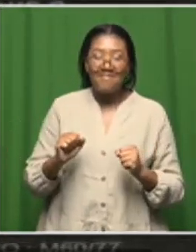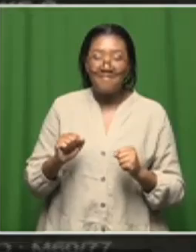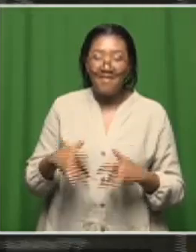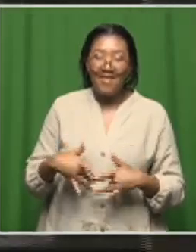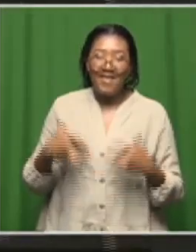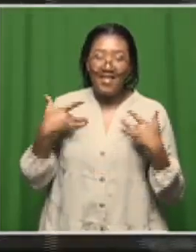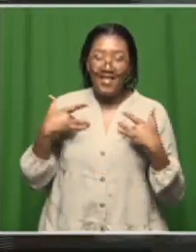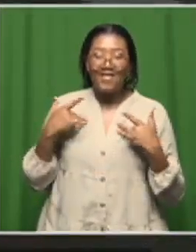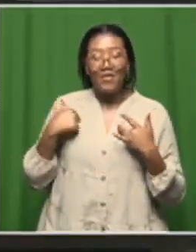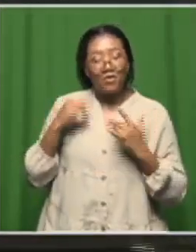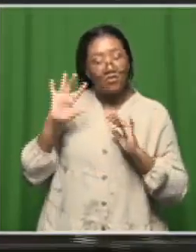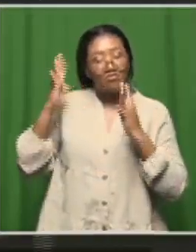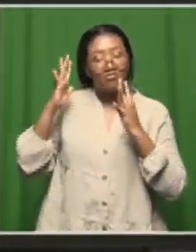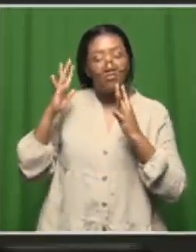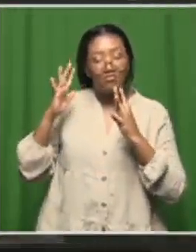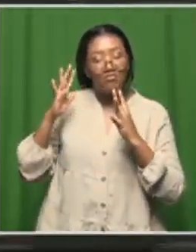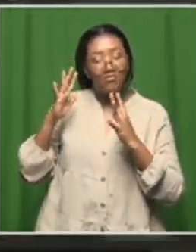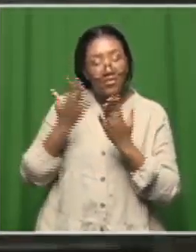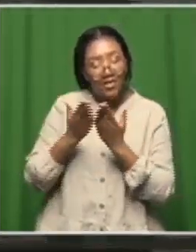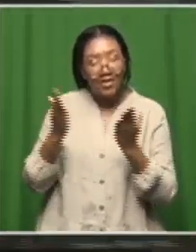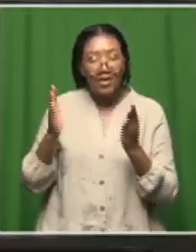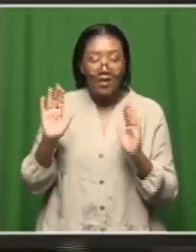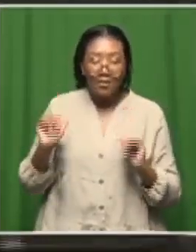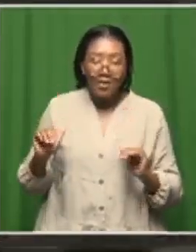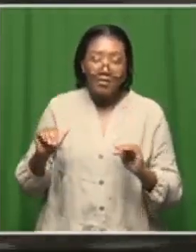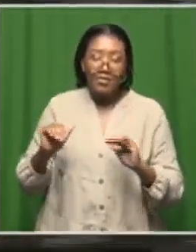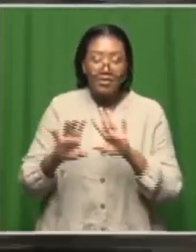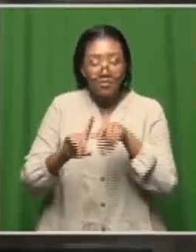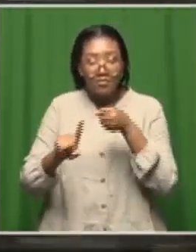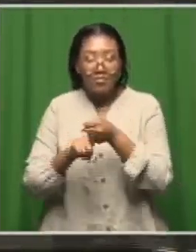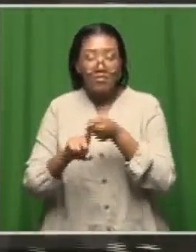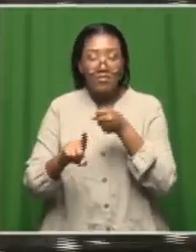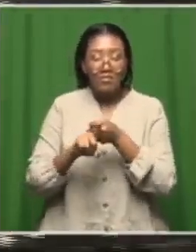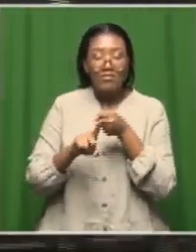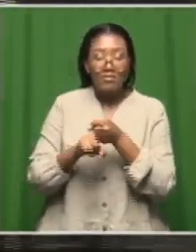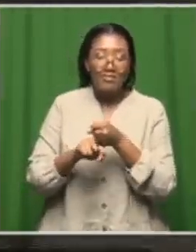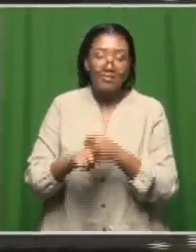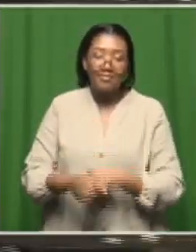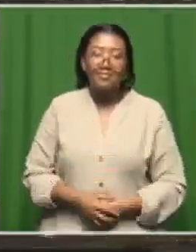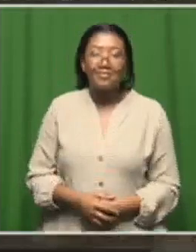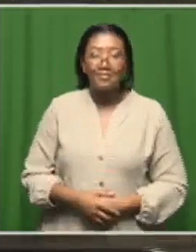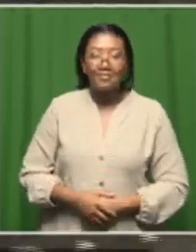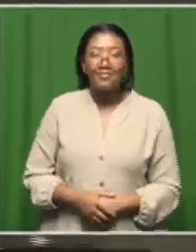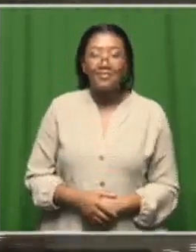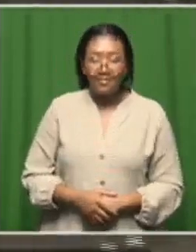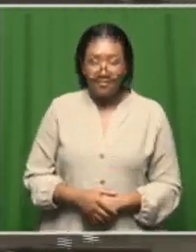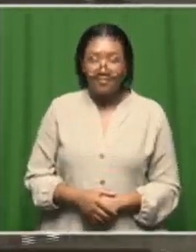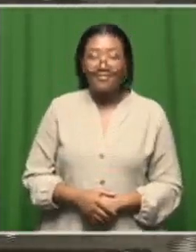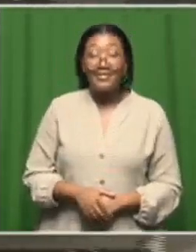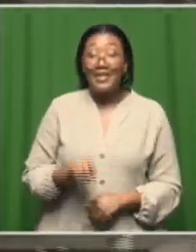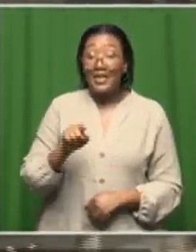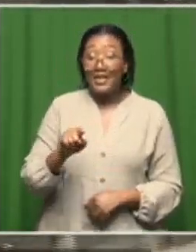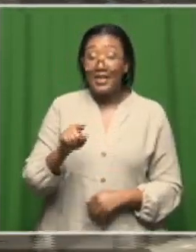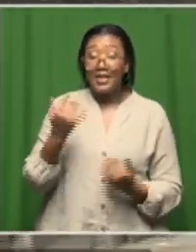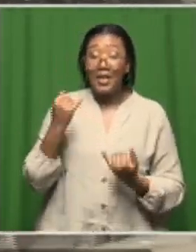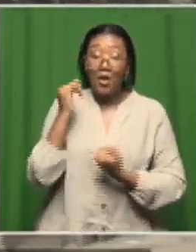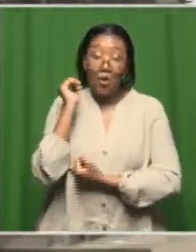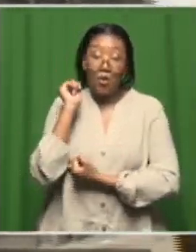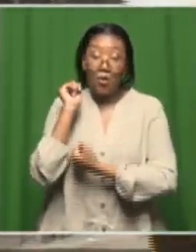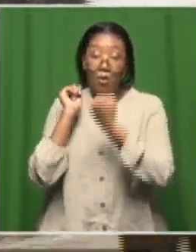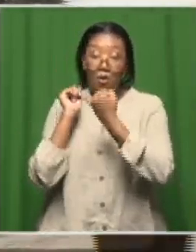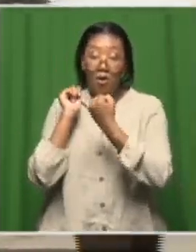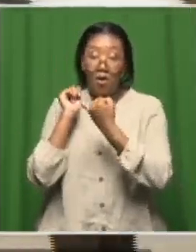recognize their resilience, valor, as well as their supreme sacrifice. I guess this wall of remembrance you're talking